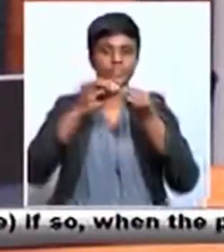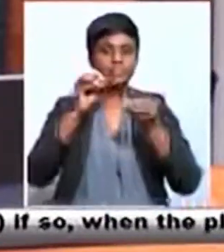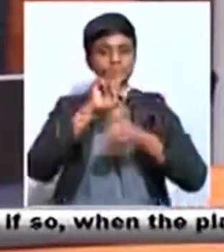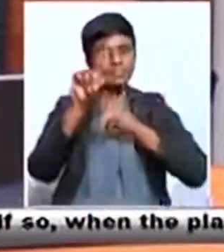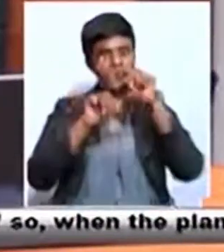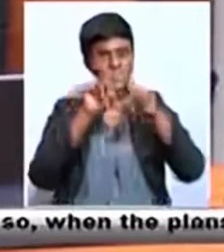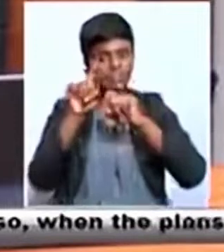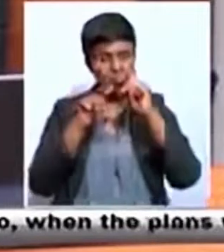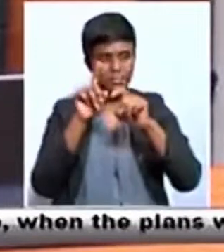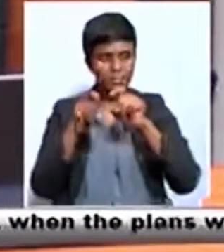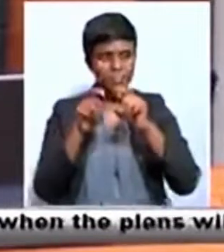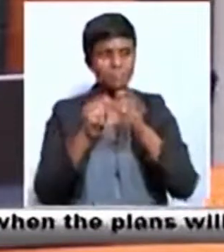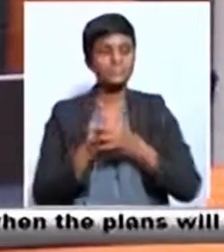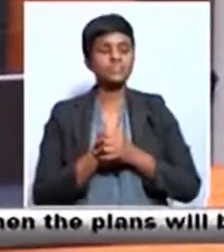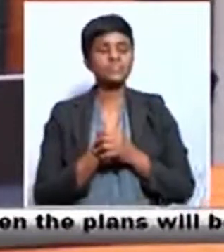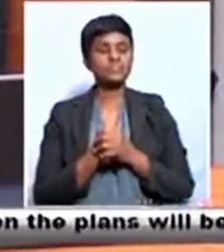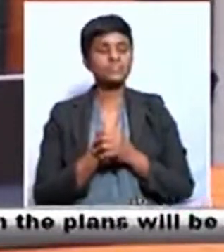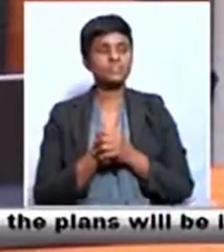questions?